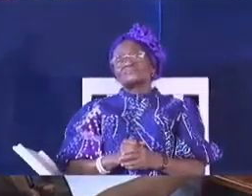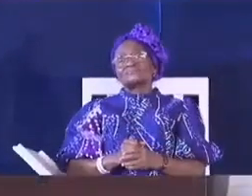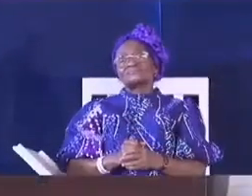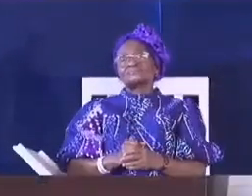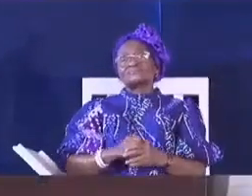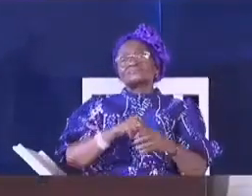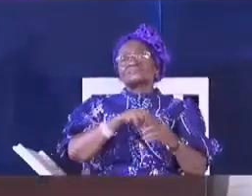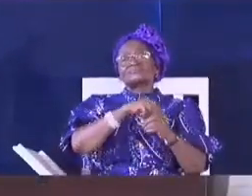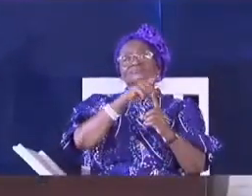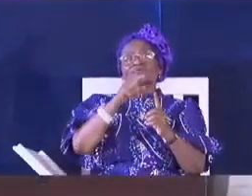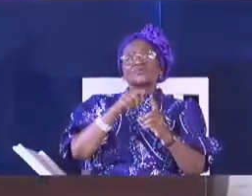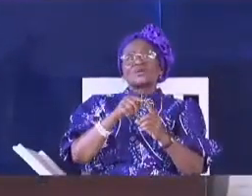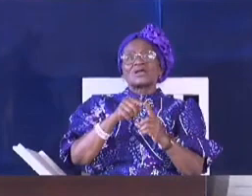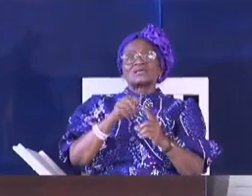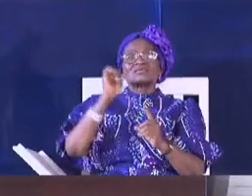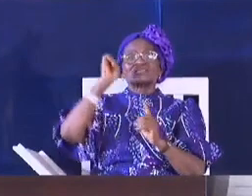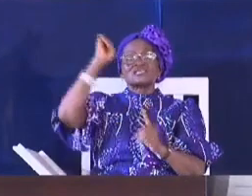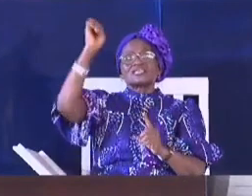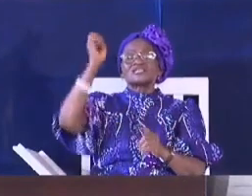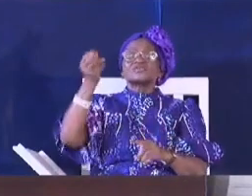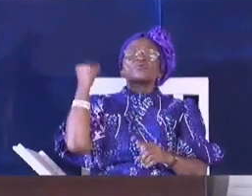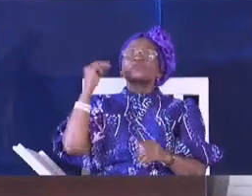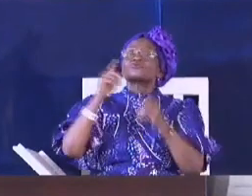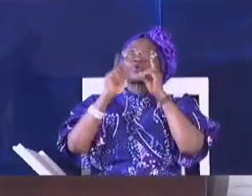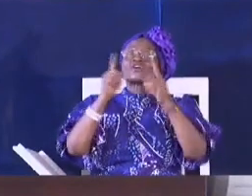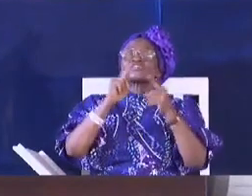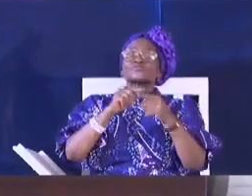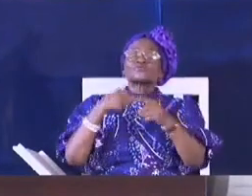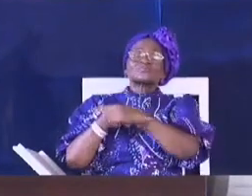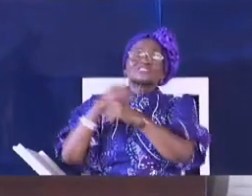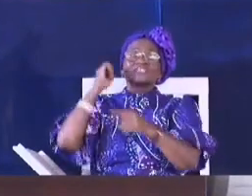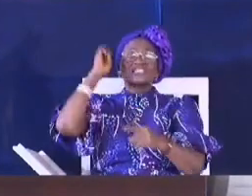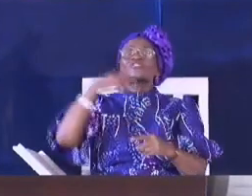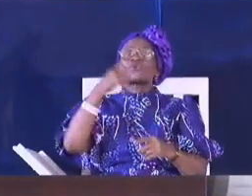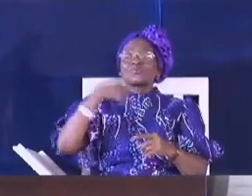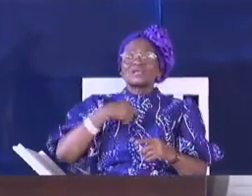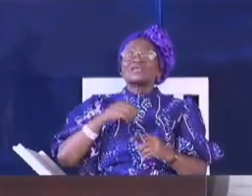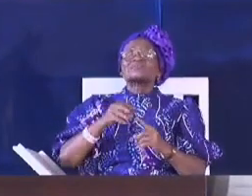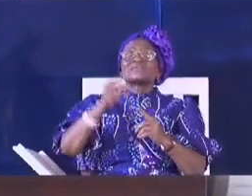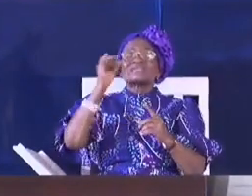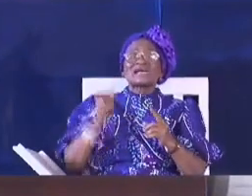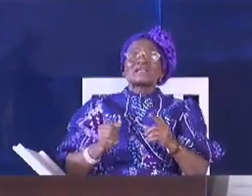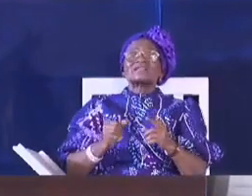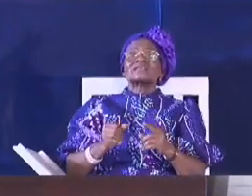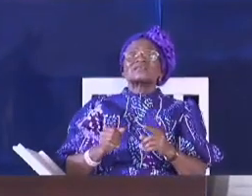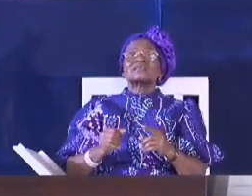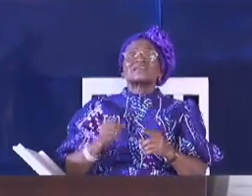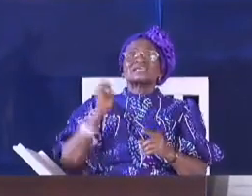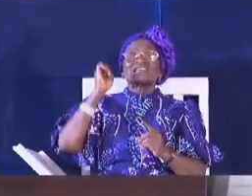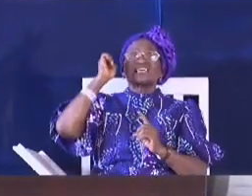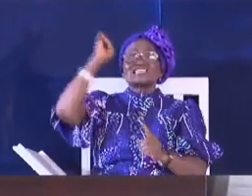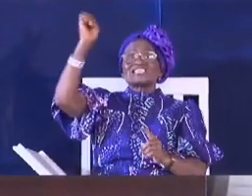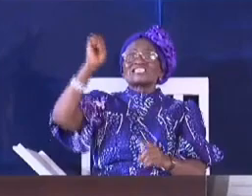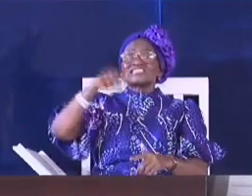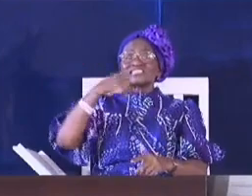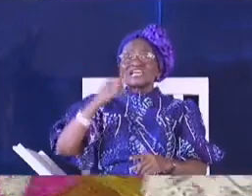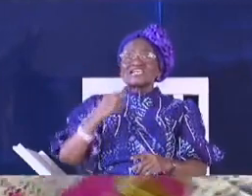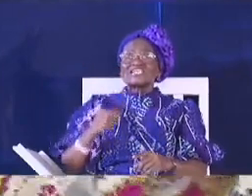And when he was talking to me, he told me specifically, he said, and even you.